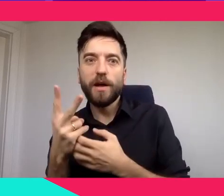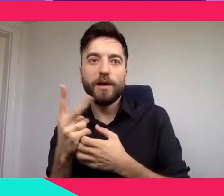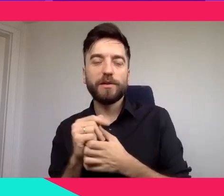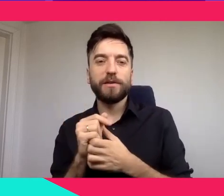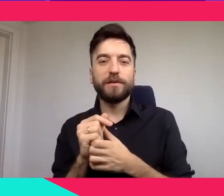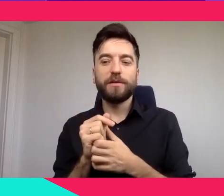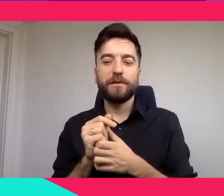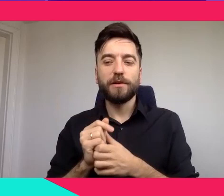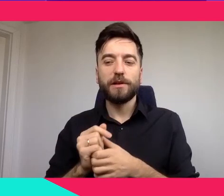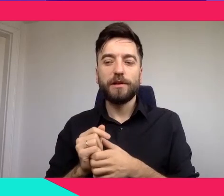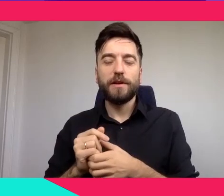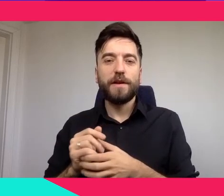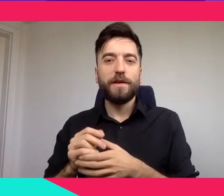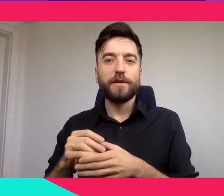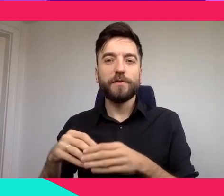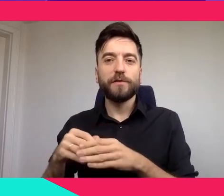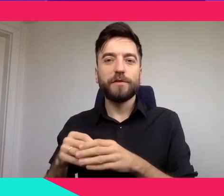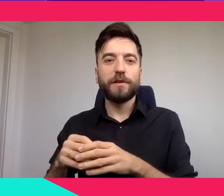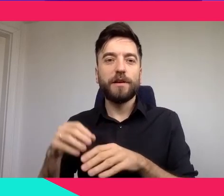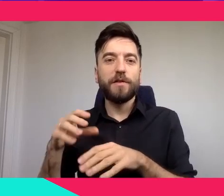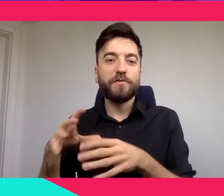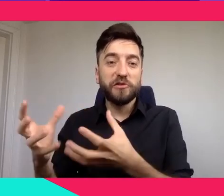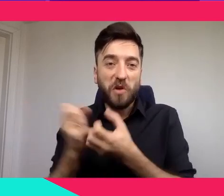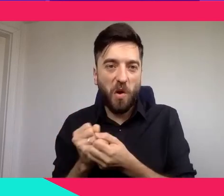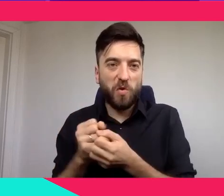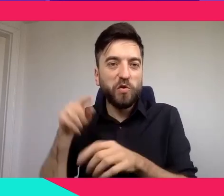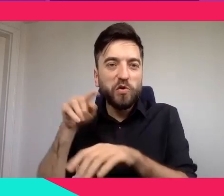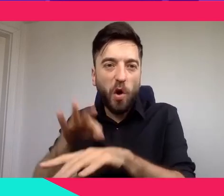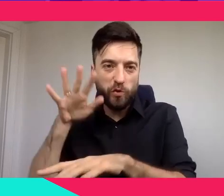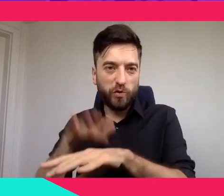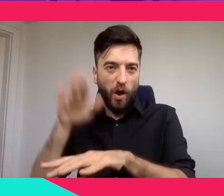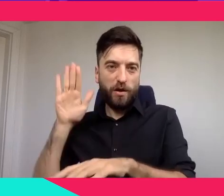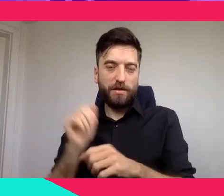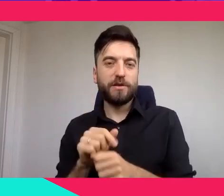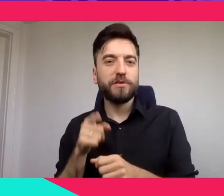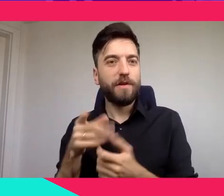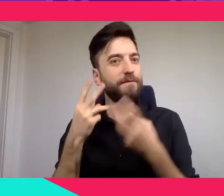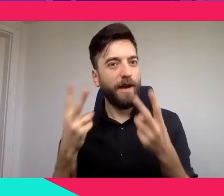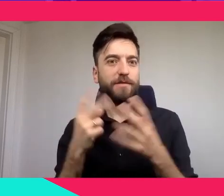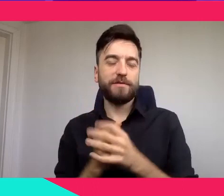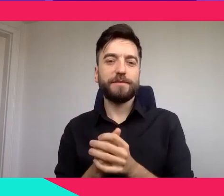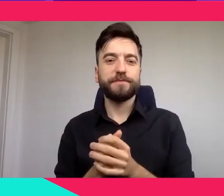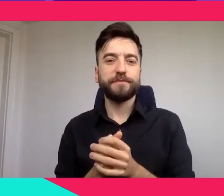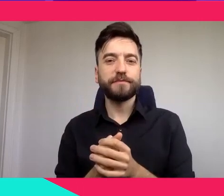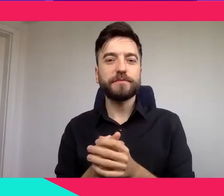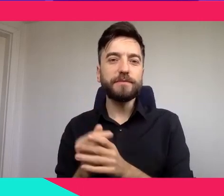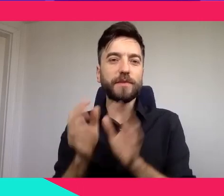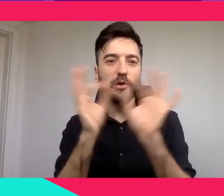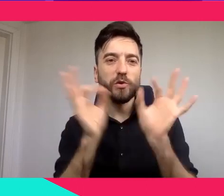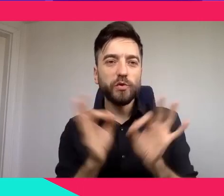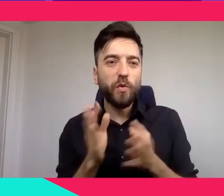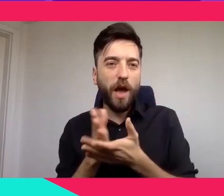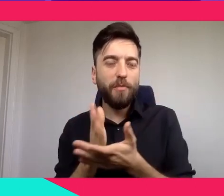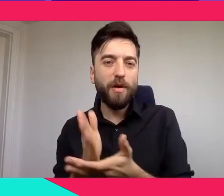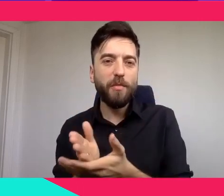that we came a long way with breaking down this barrier that some people feel